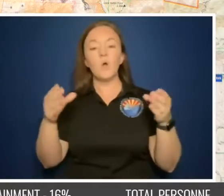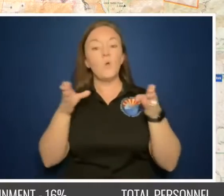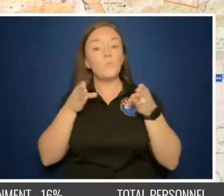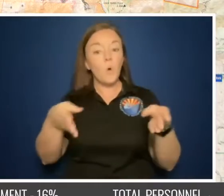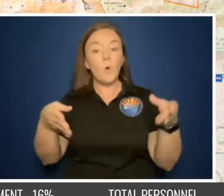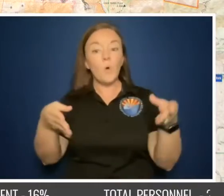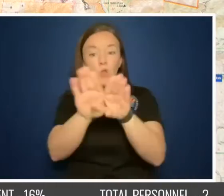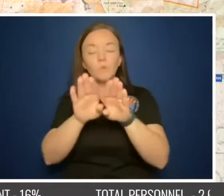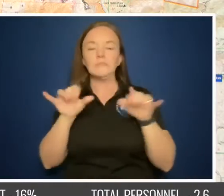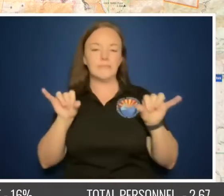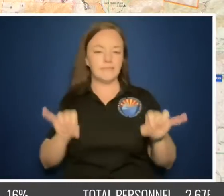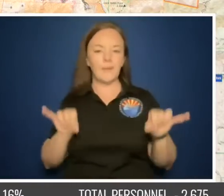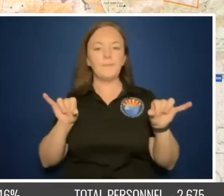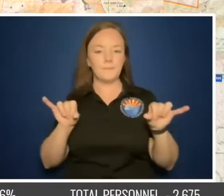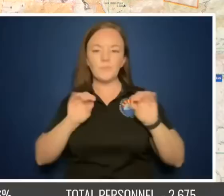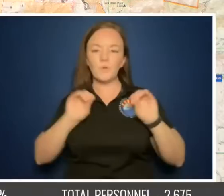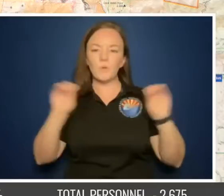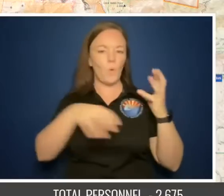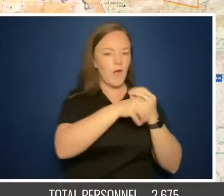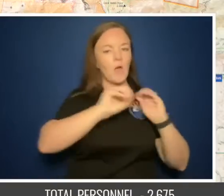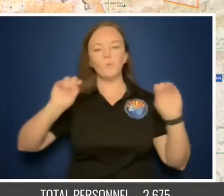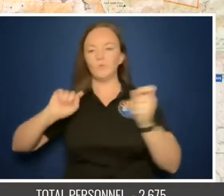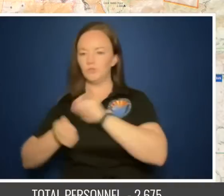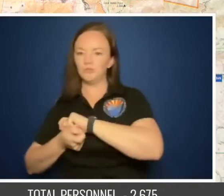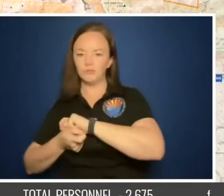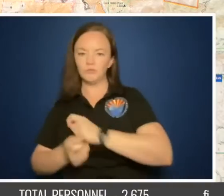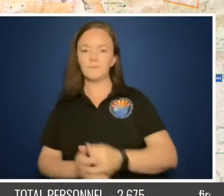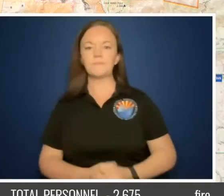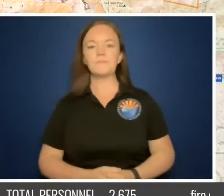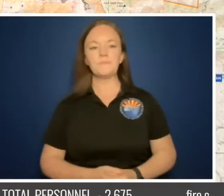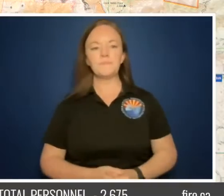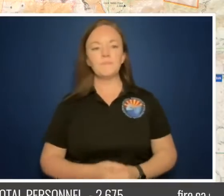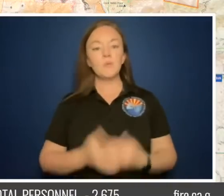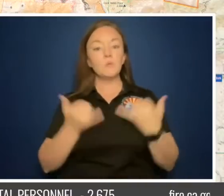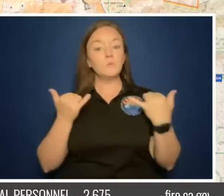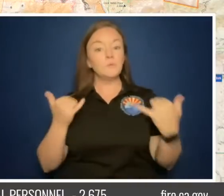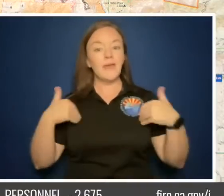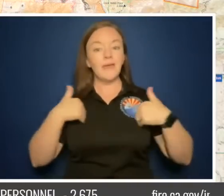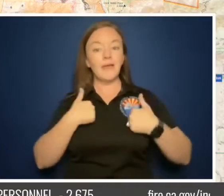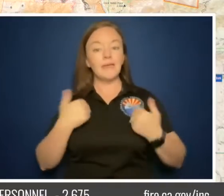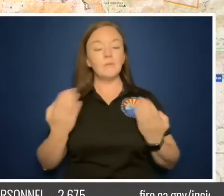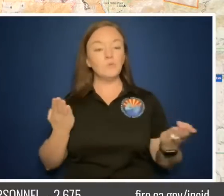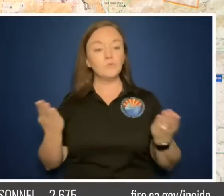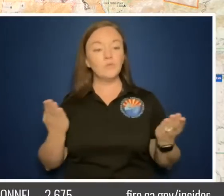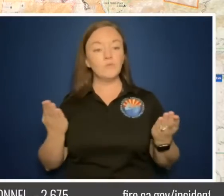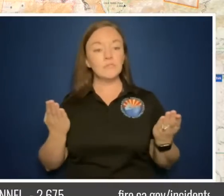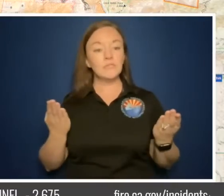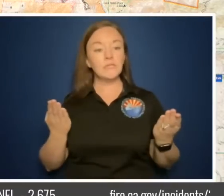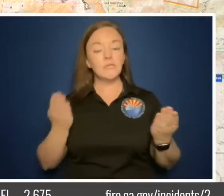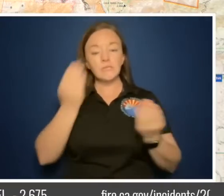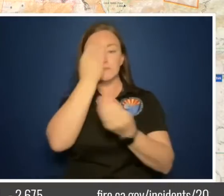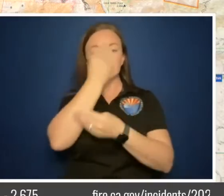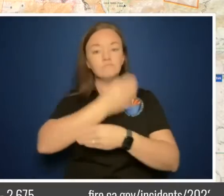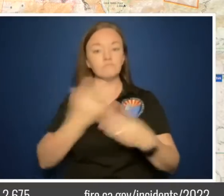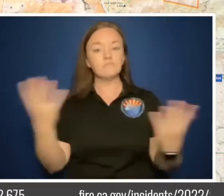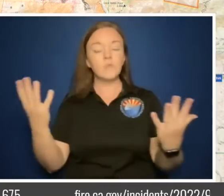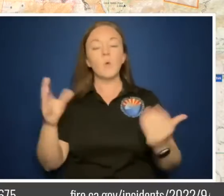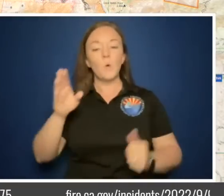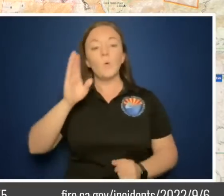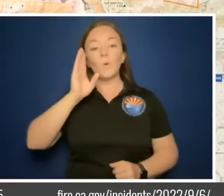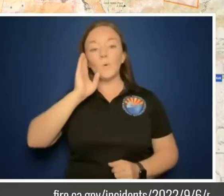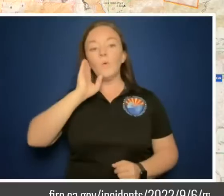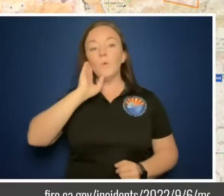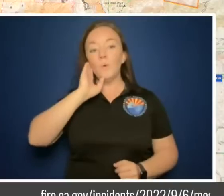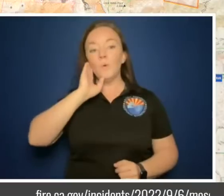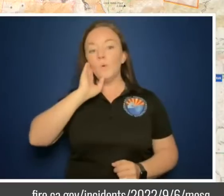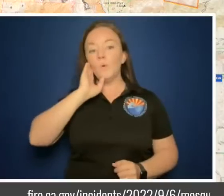remains the same. Additionally, today, Animal Services has put out information that they will